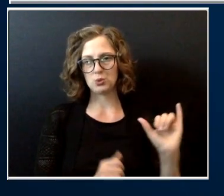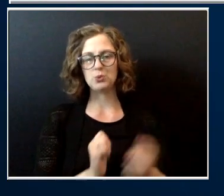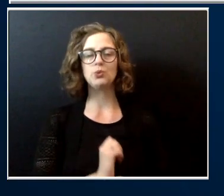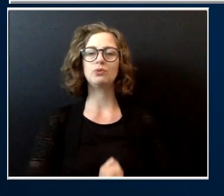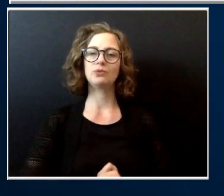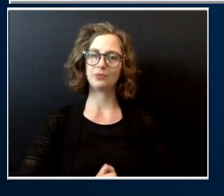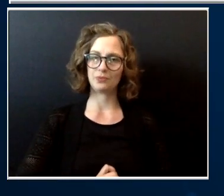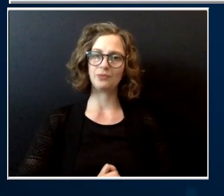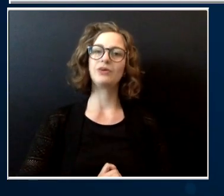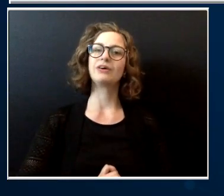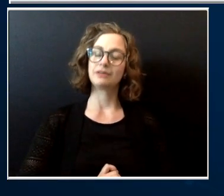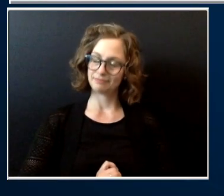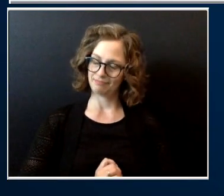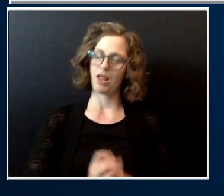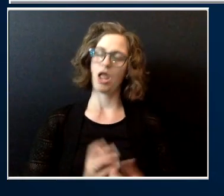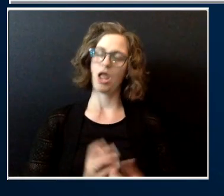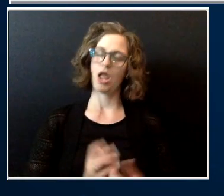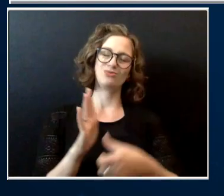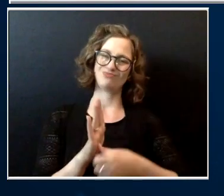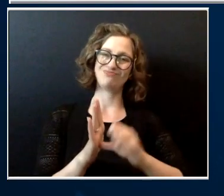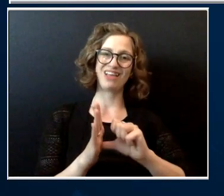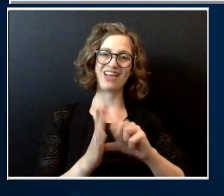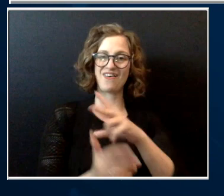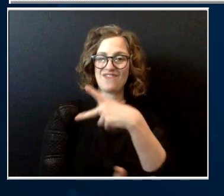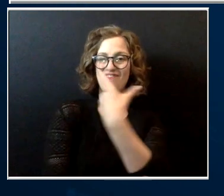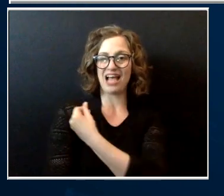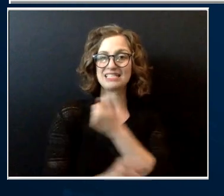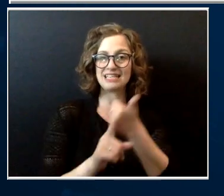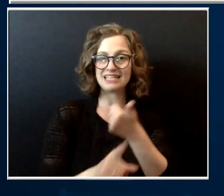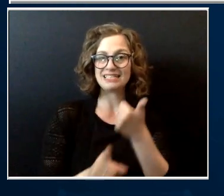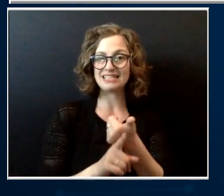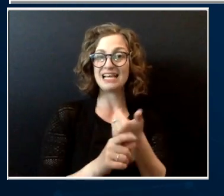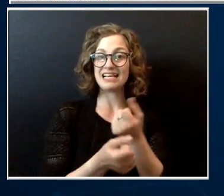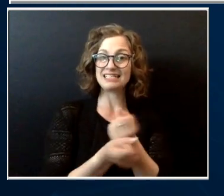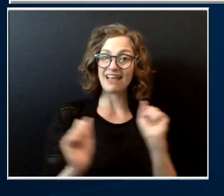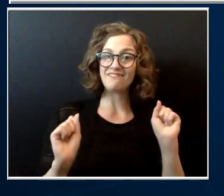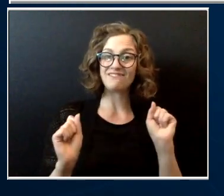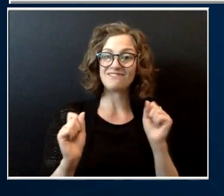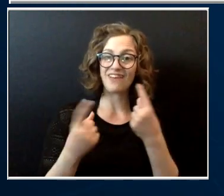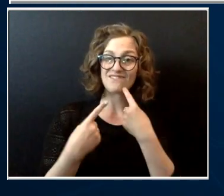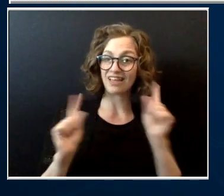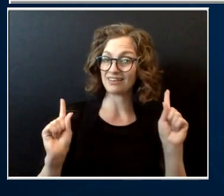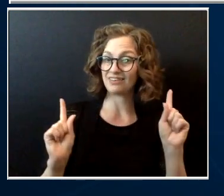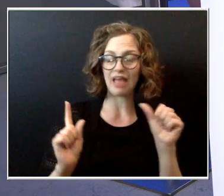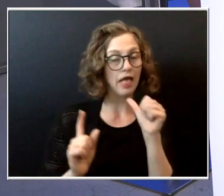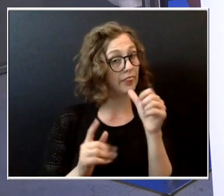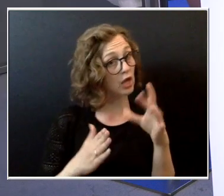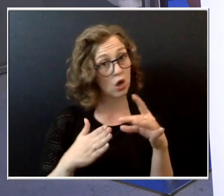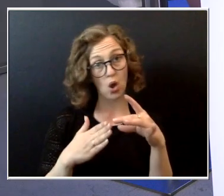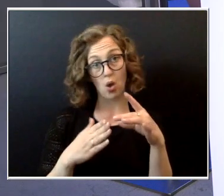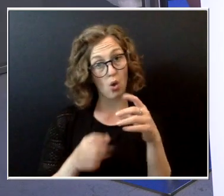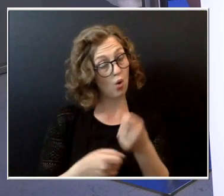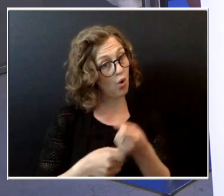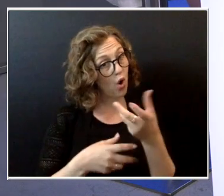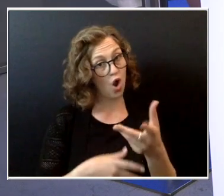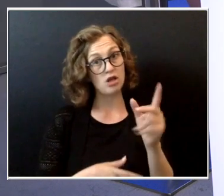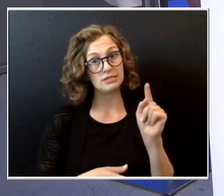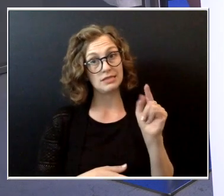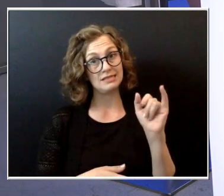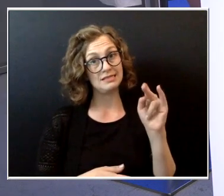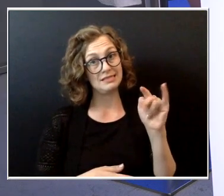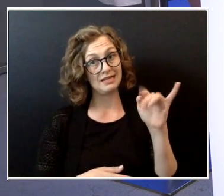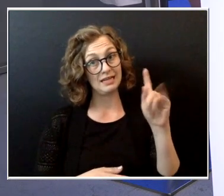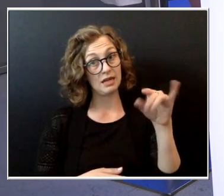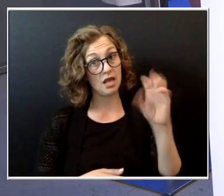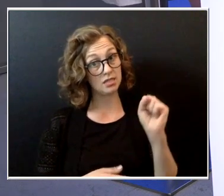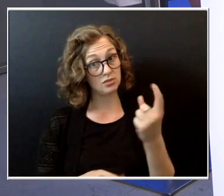are effective, and I don't think they cause Meniere's disease and tinnitus, do they? They do not, although I have had some